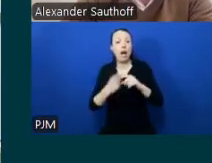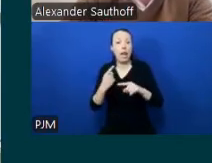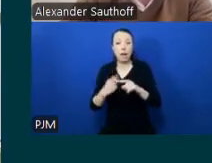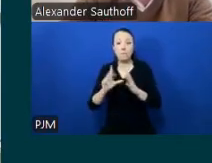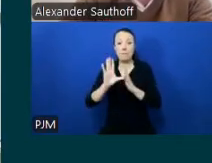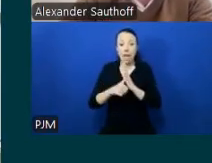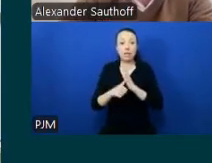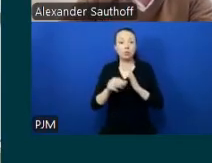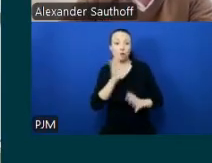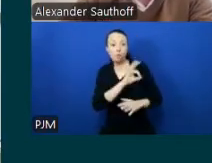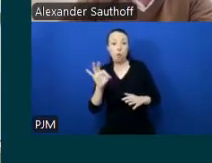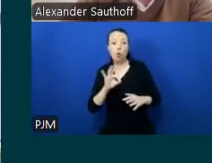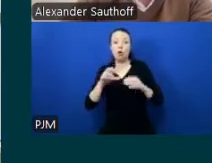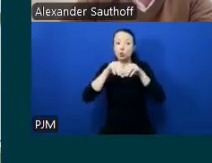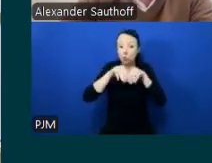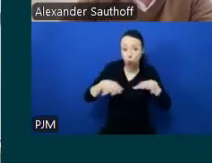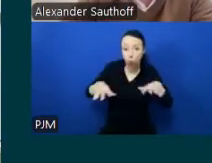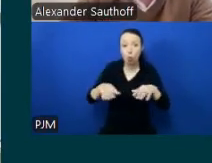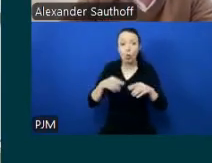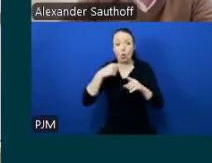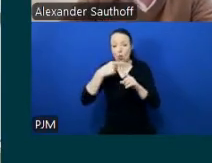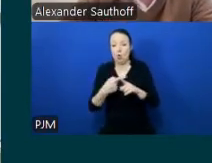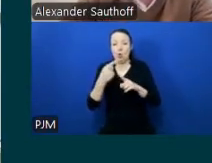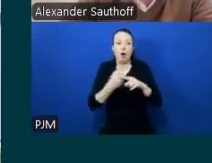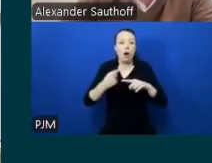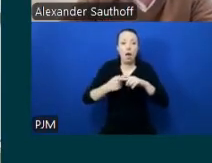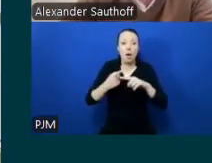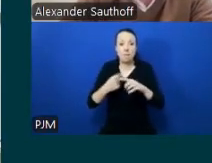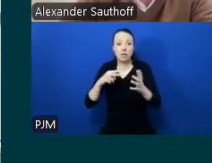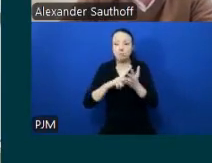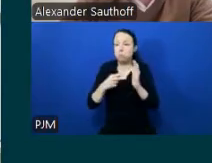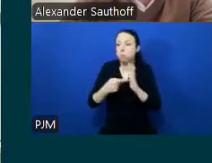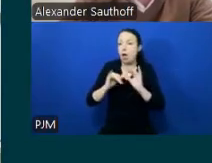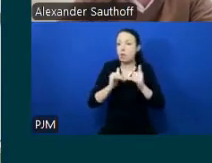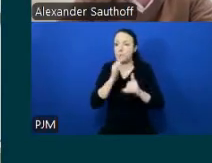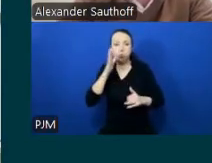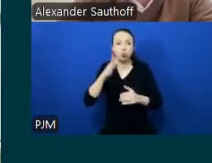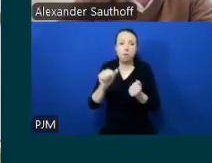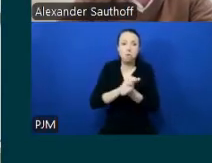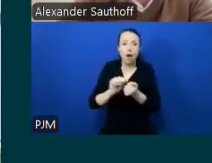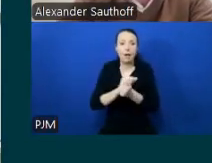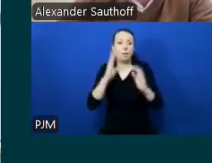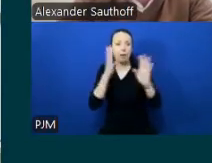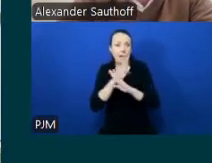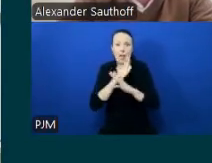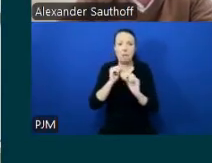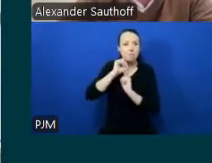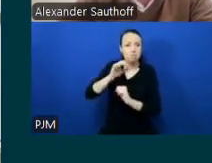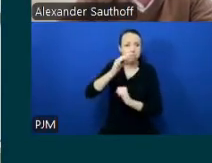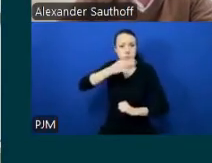hope, will help us explore practical planning approaches and also transferable lessons that can